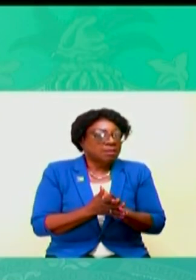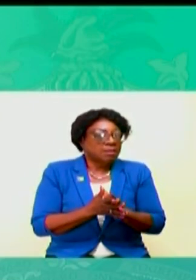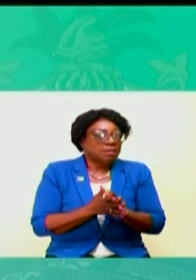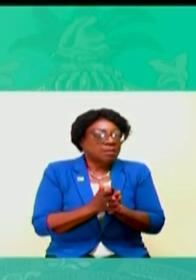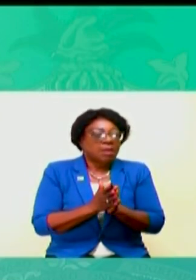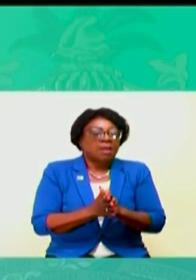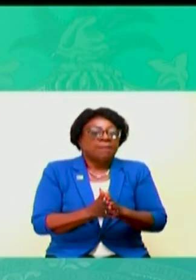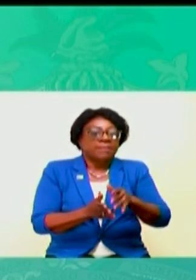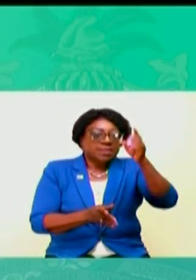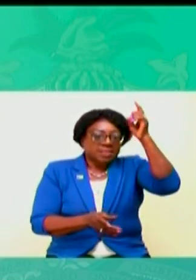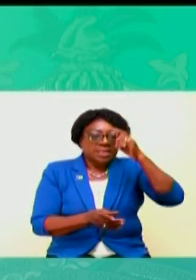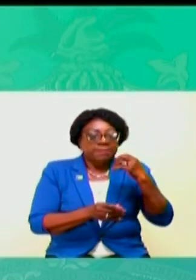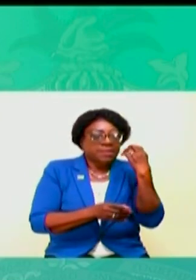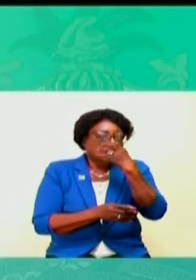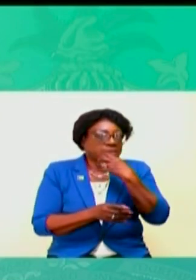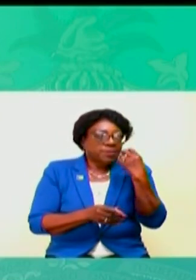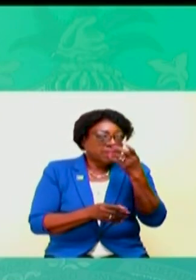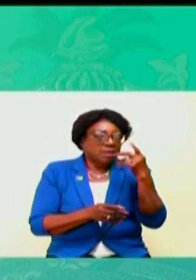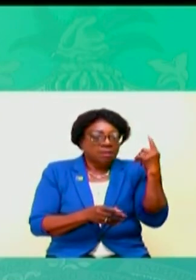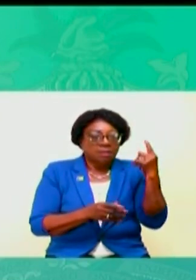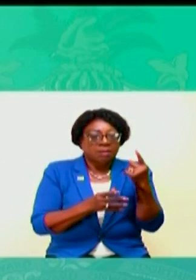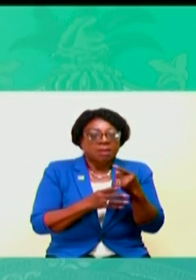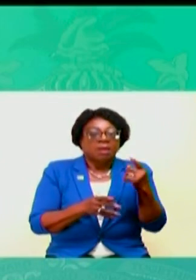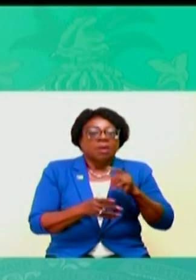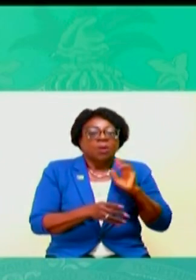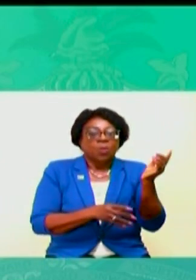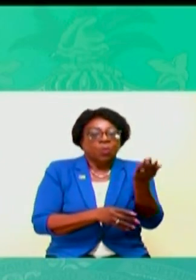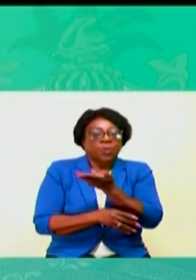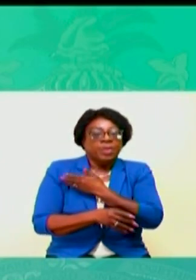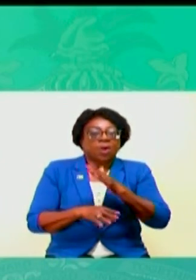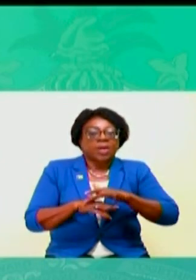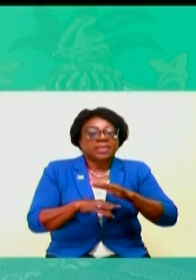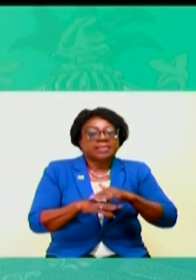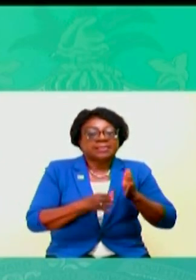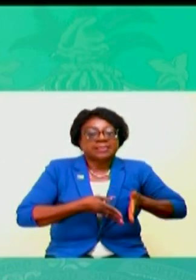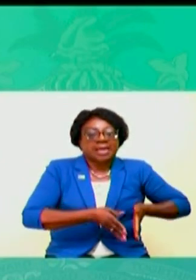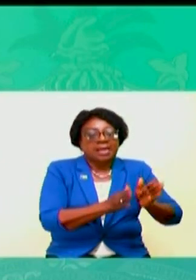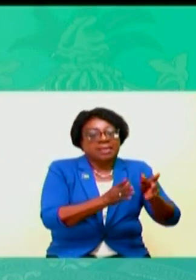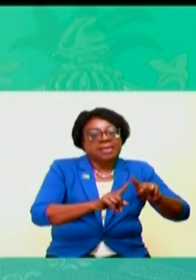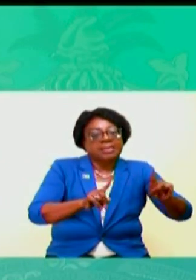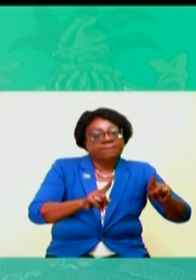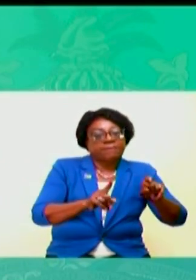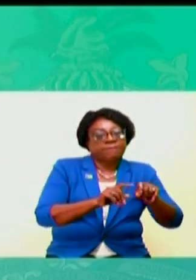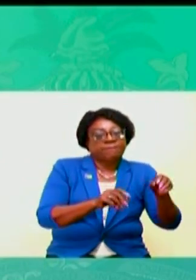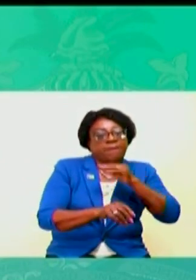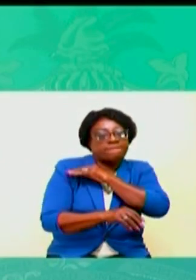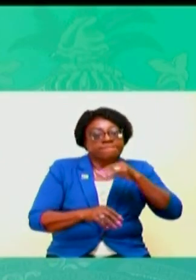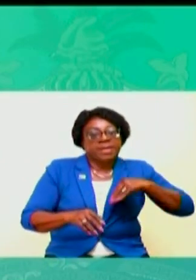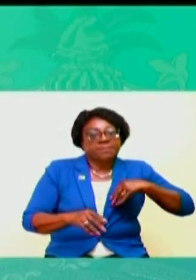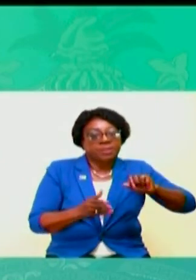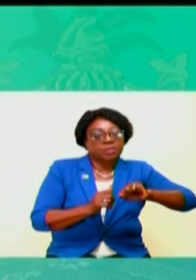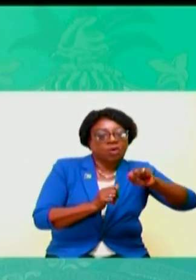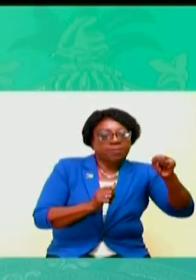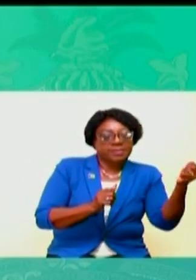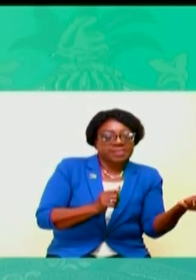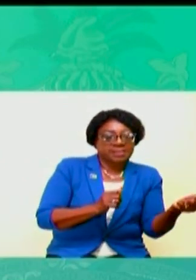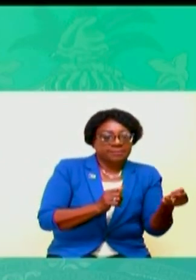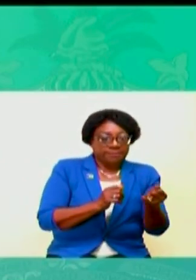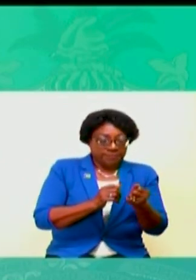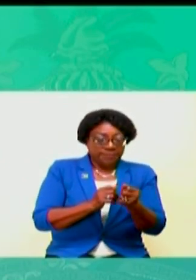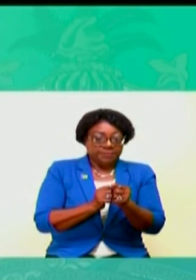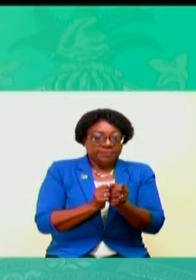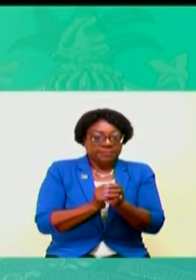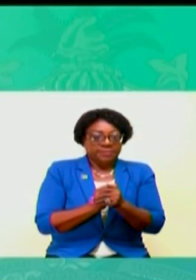Mr. Deputy Speaker, we on this side are different from members opposite.